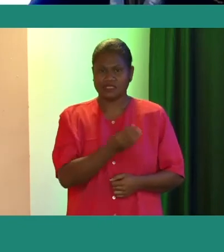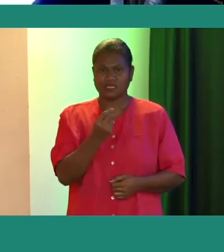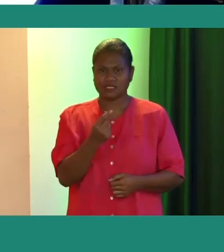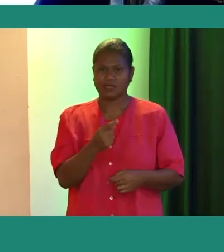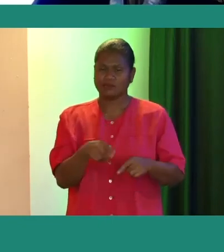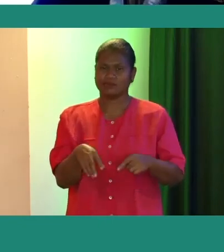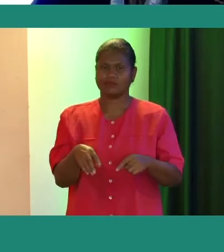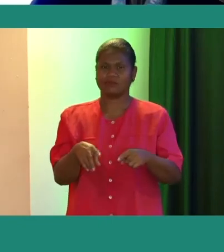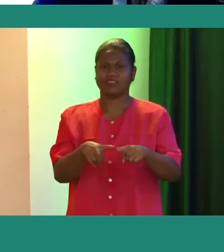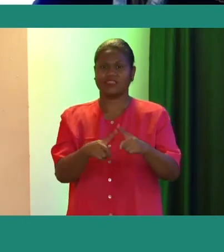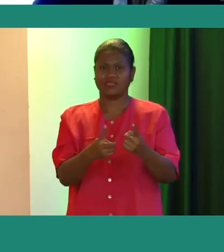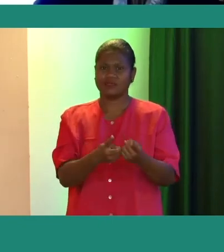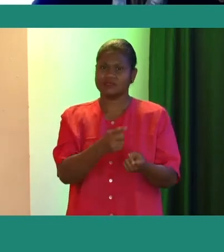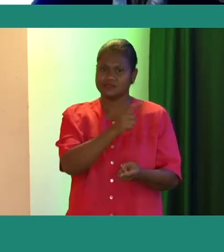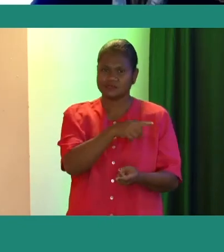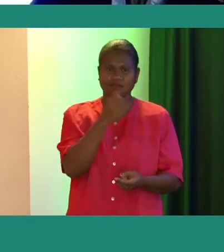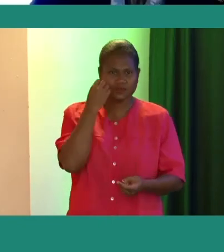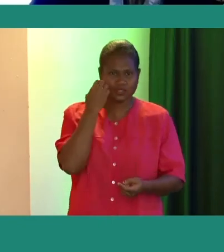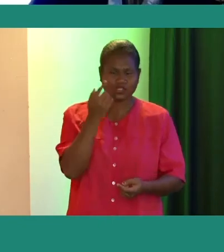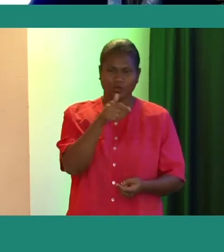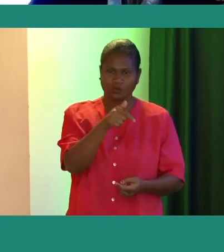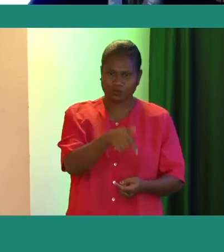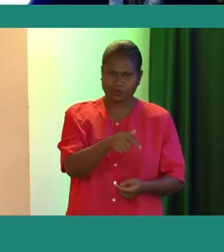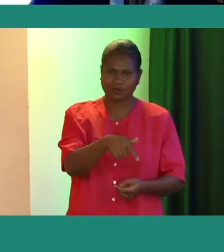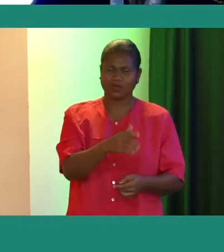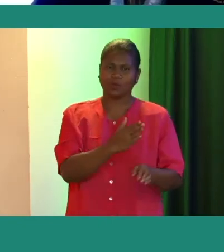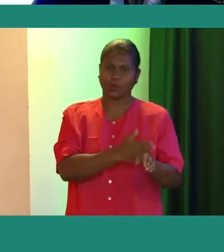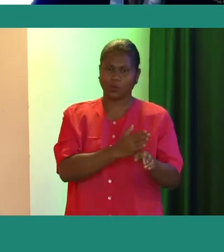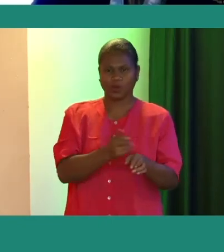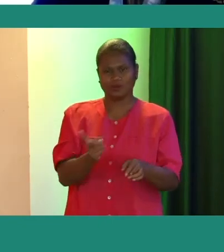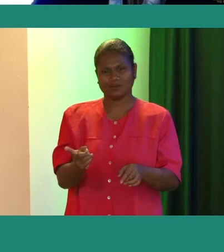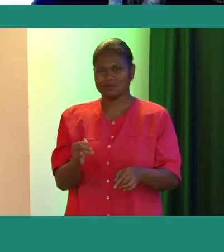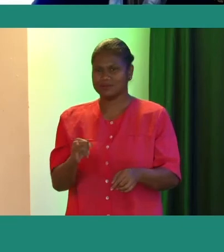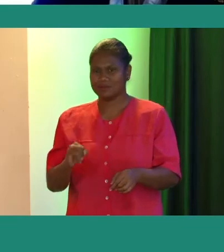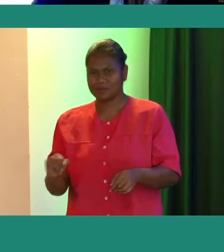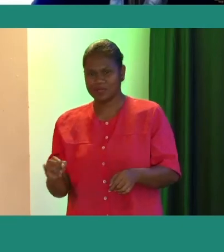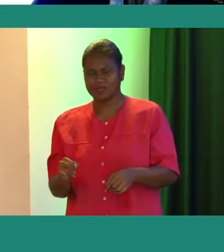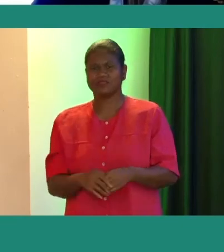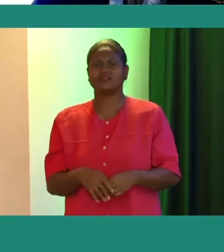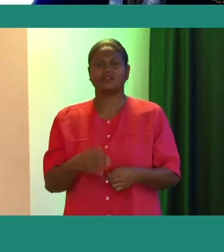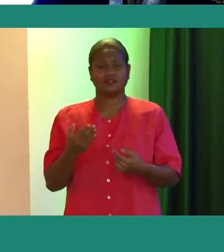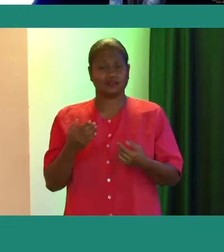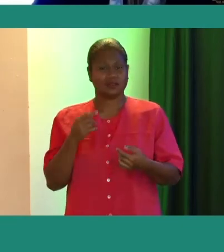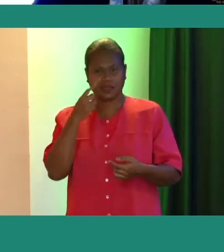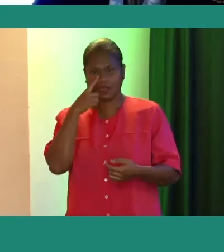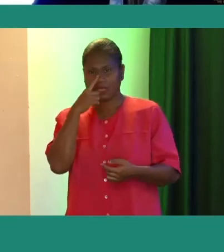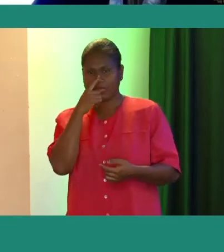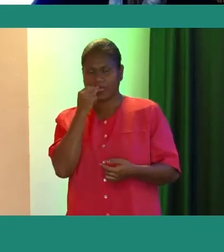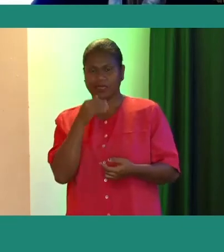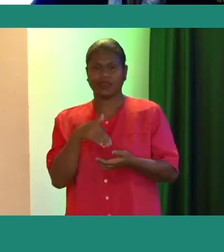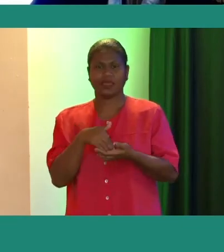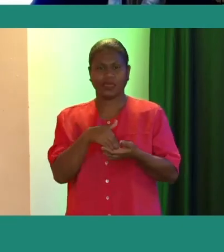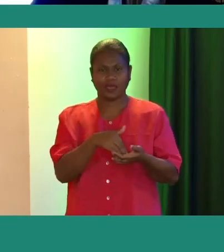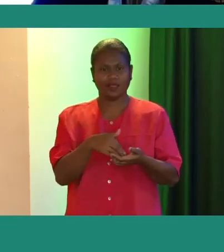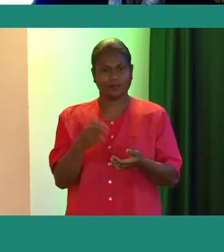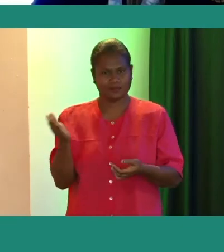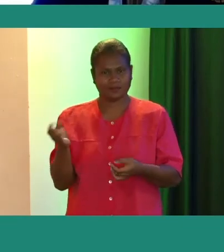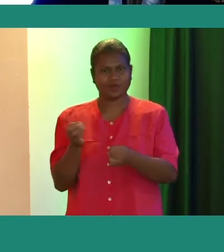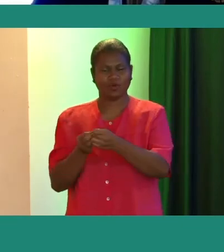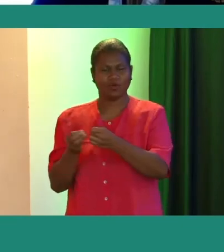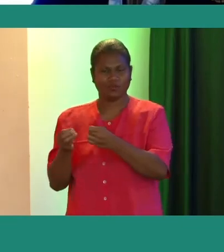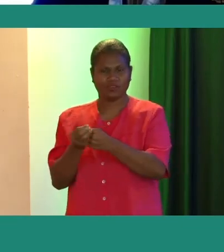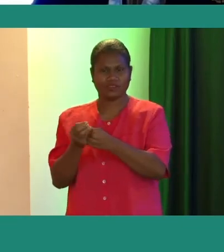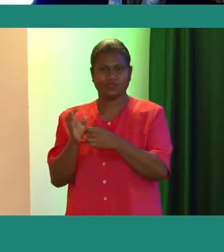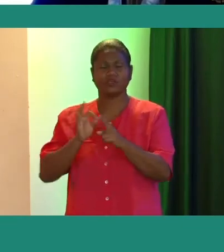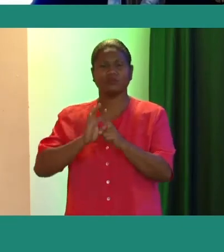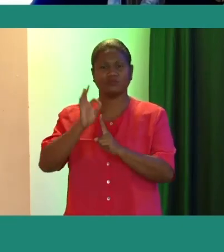gap areas. And people often think that, private sector is different to public sector. In ways it is, but you're